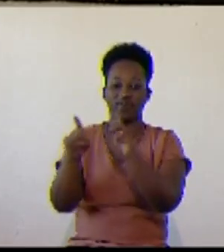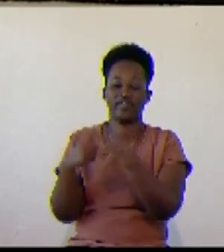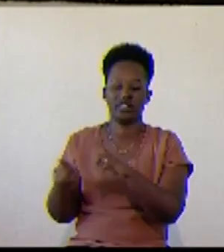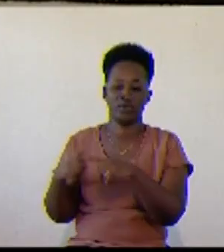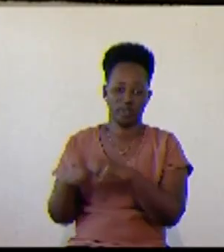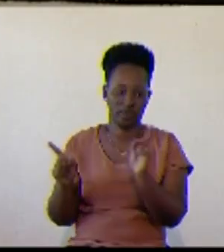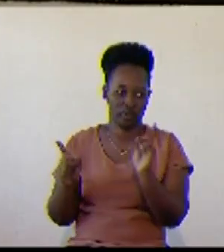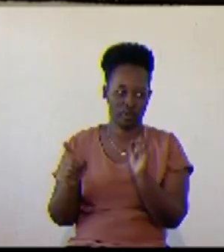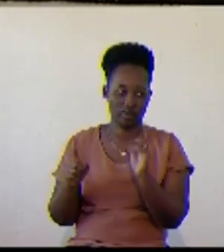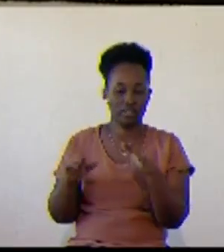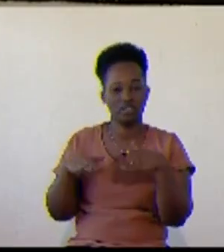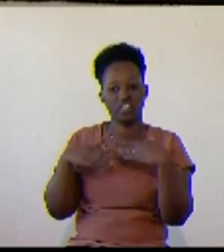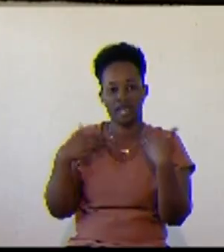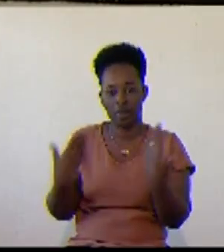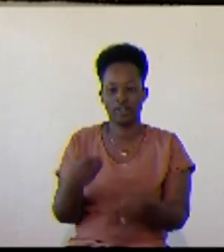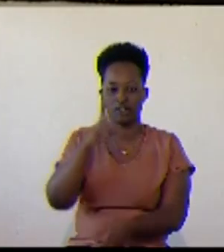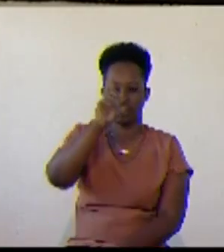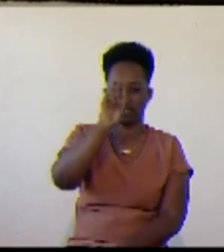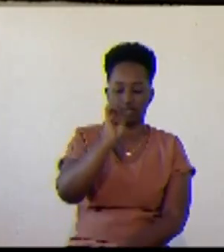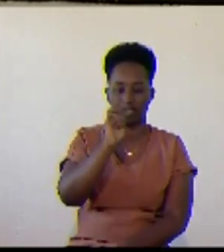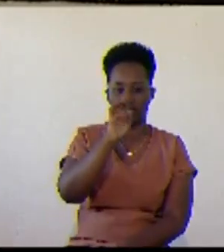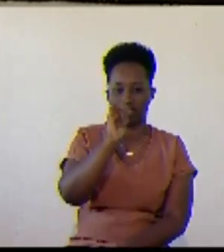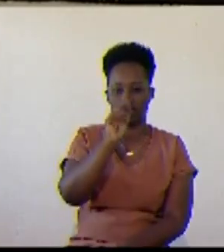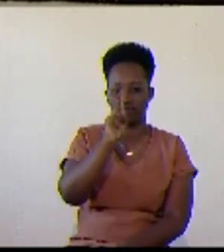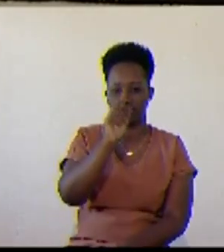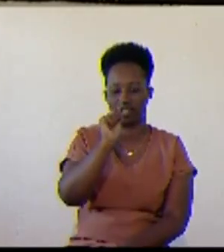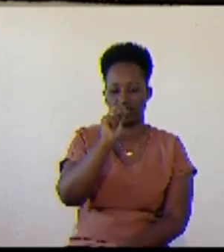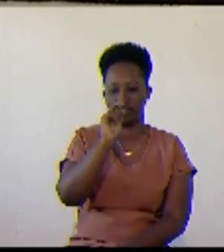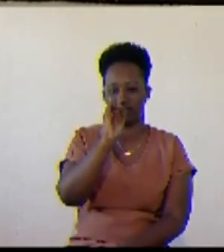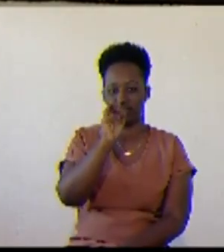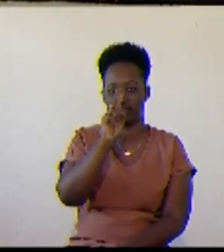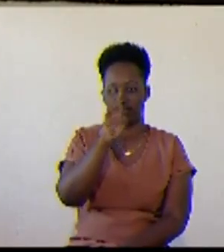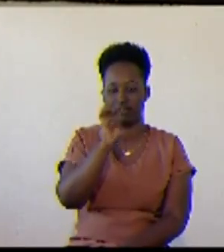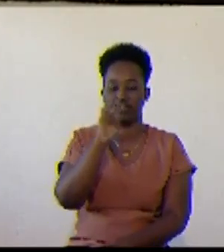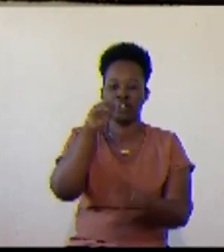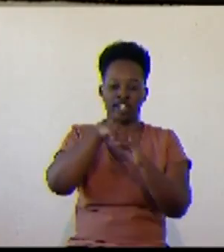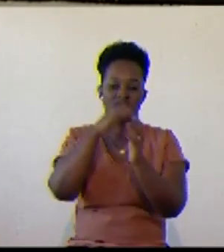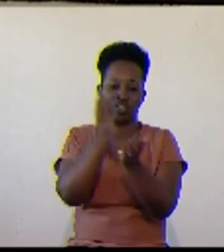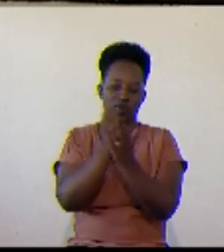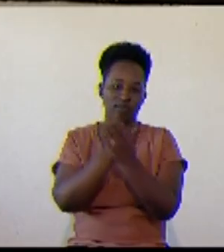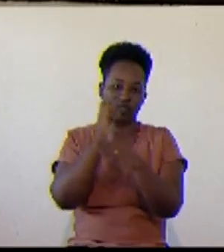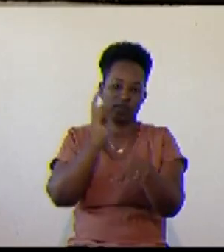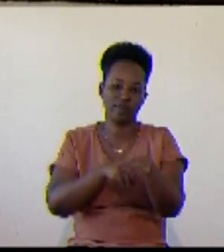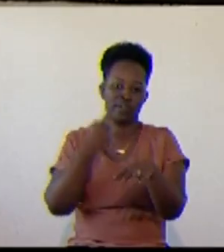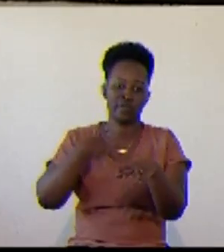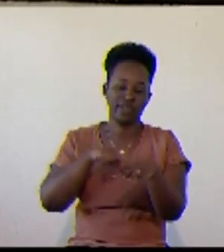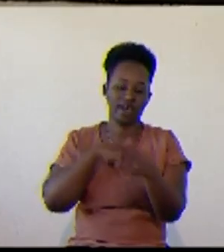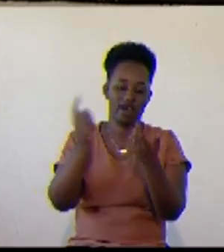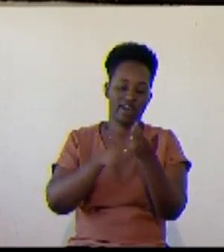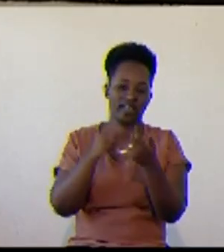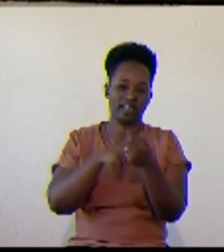differentiation or derivatives in economics when we are calculating marginal revenue.